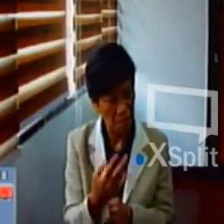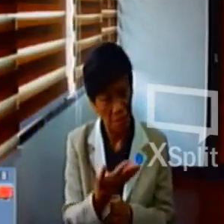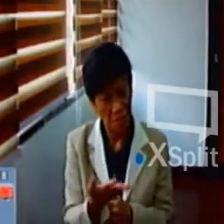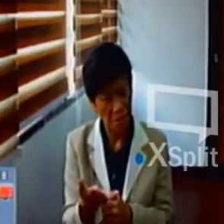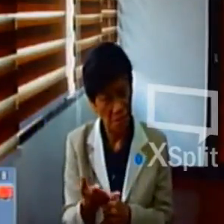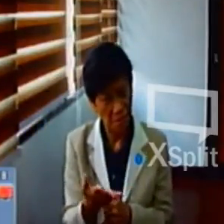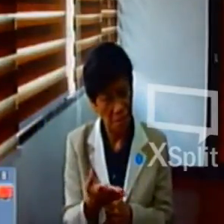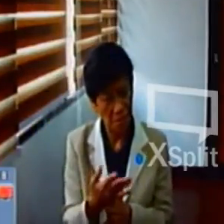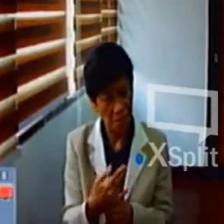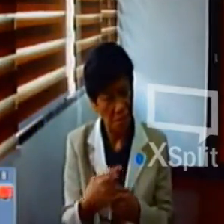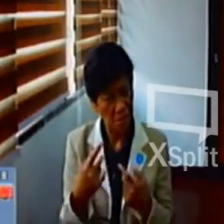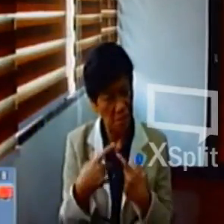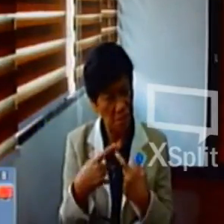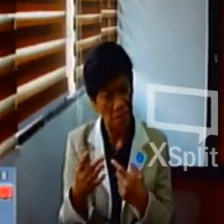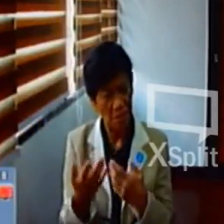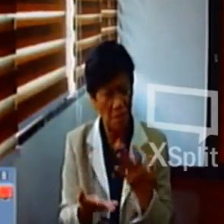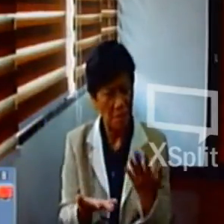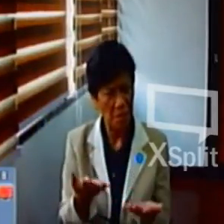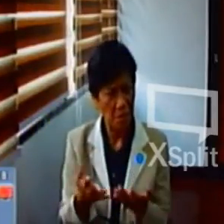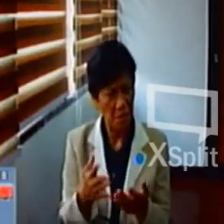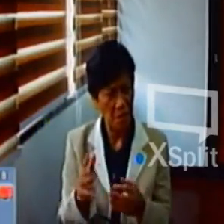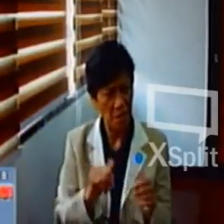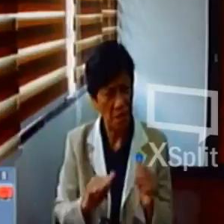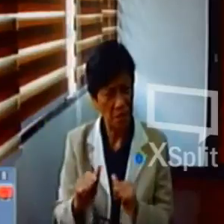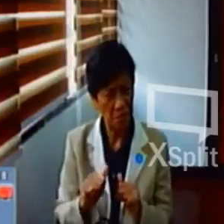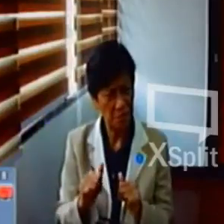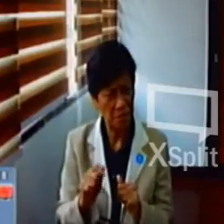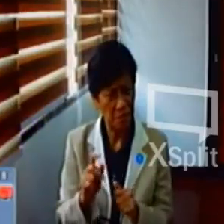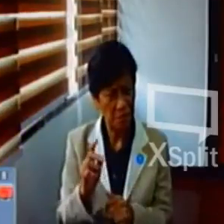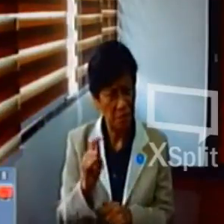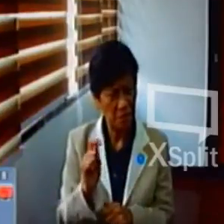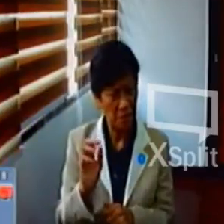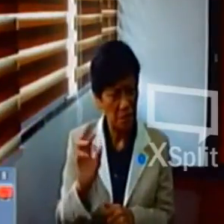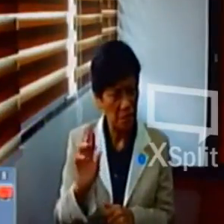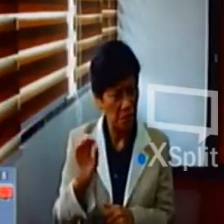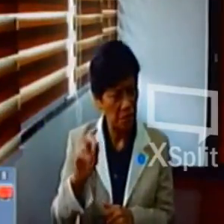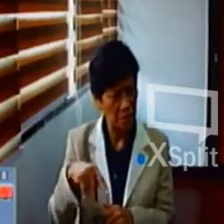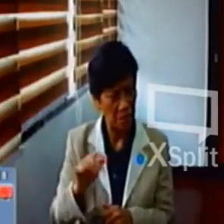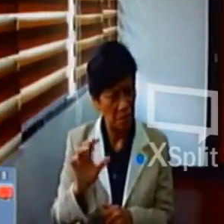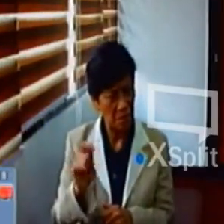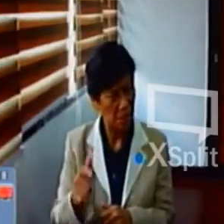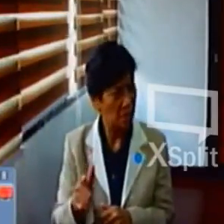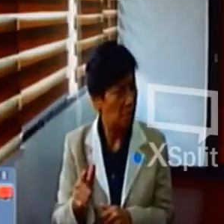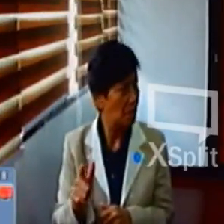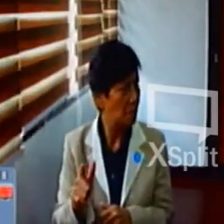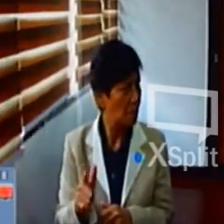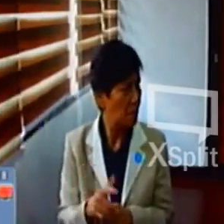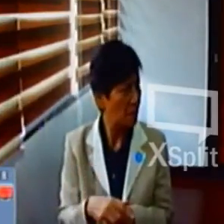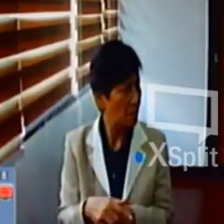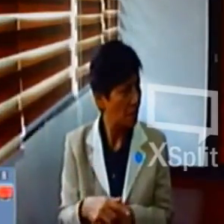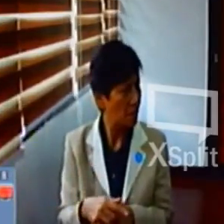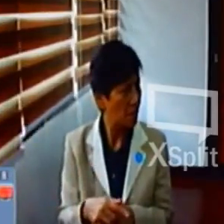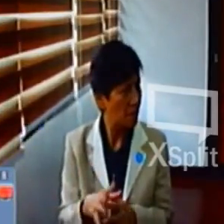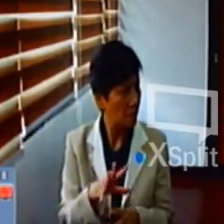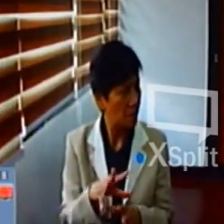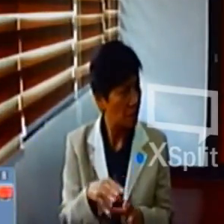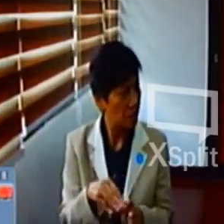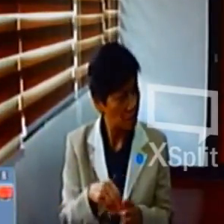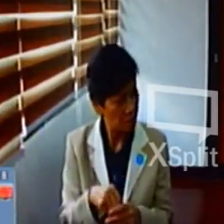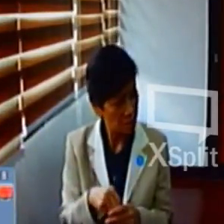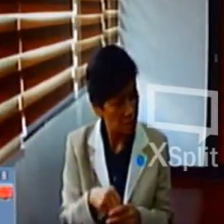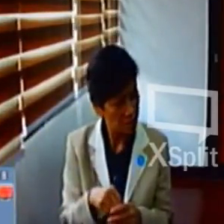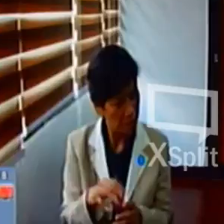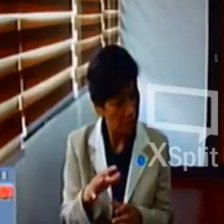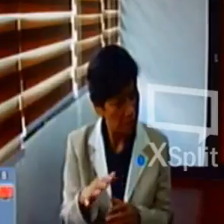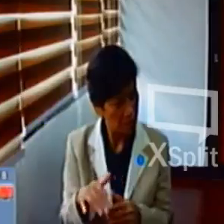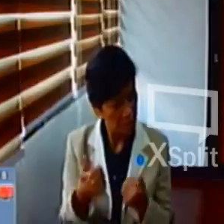tropical dynamics of where we are and how the we're including in that a lot of the corals, etc., and how the plates